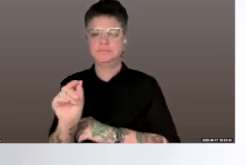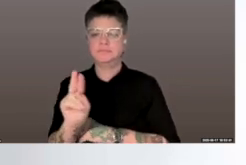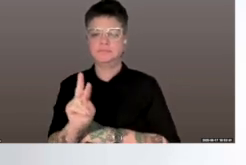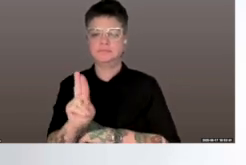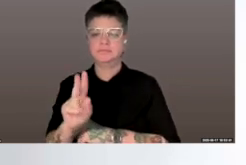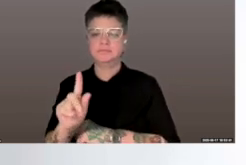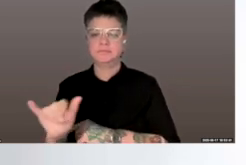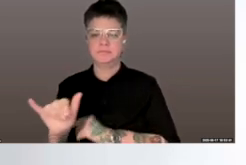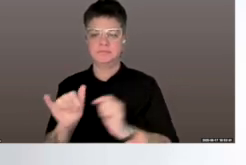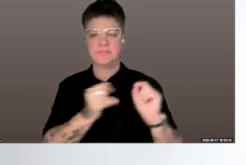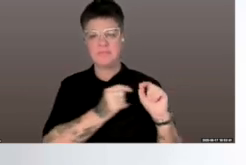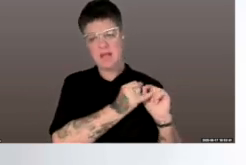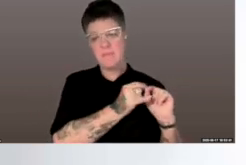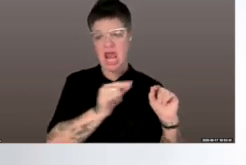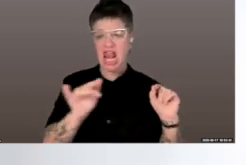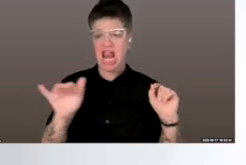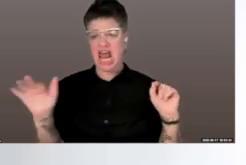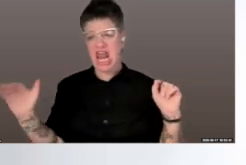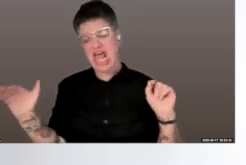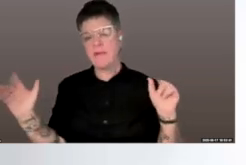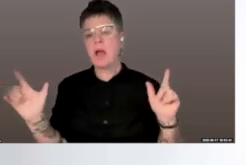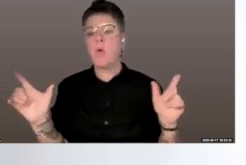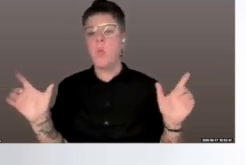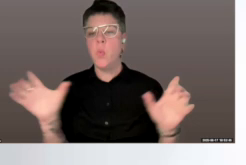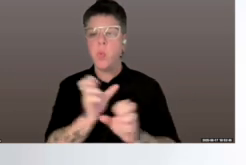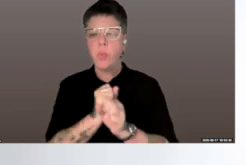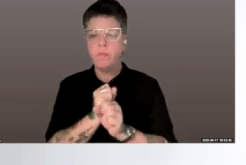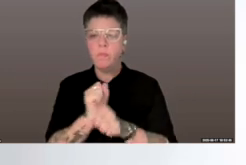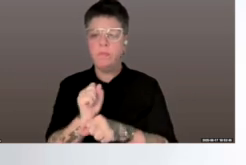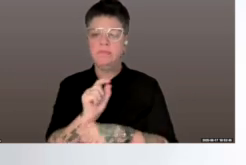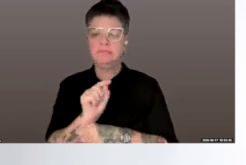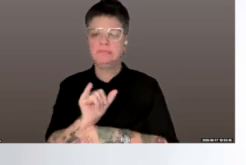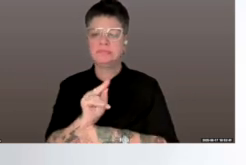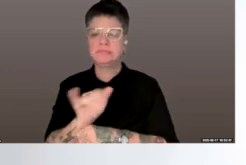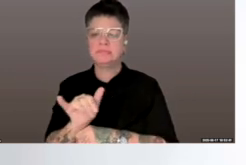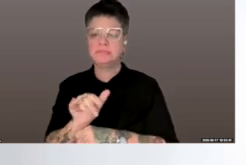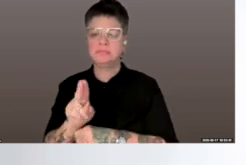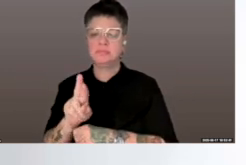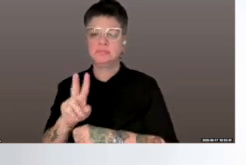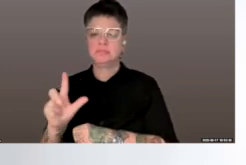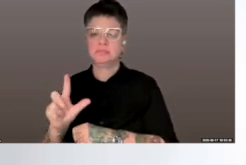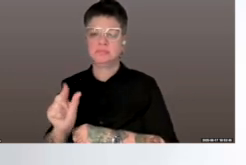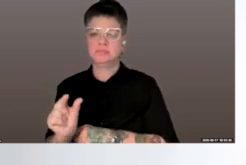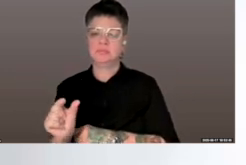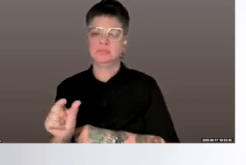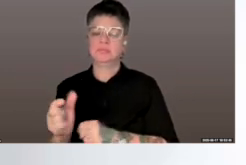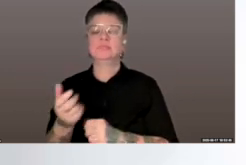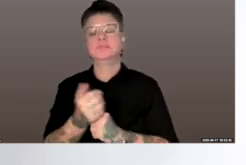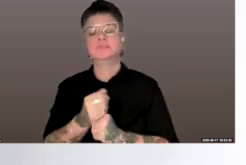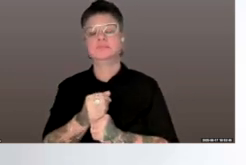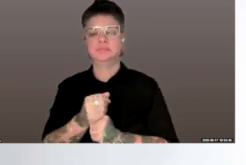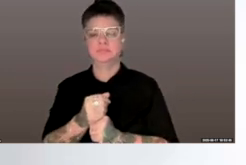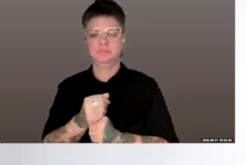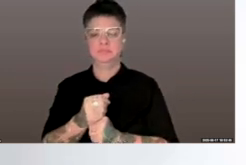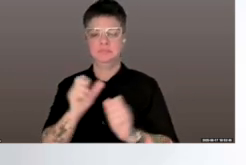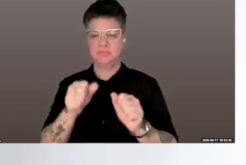incentive programs. We encourage you to contact us to request meetings with staff and discuss your needs, concerns, and potential